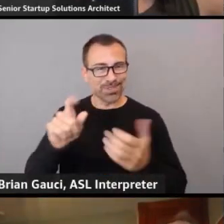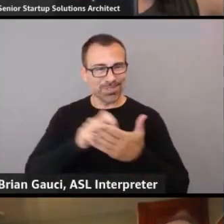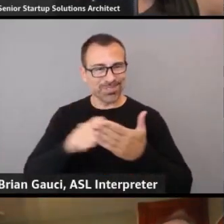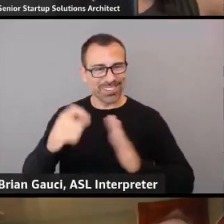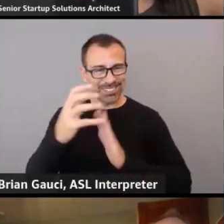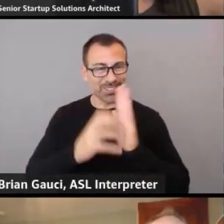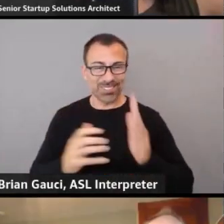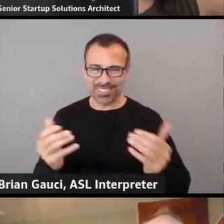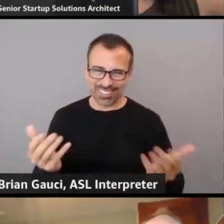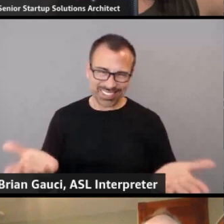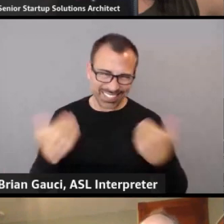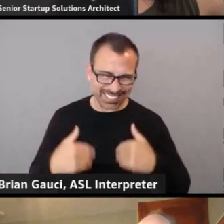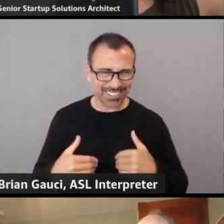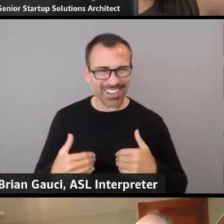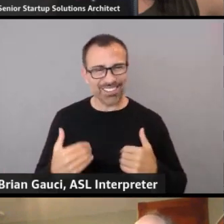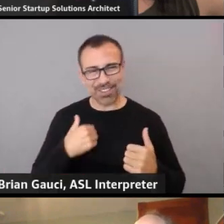fun.